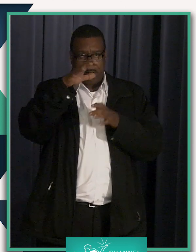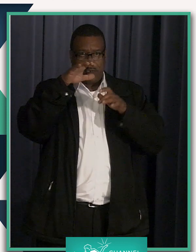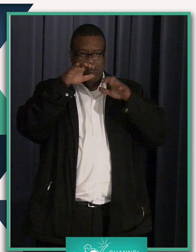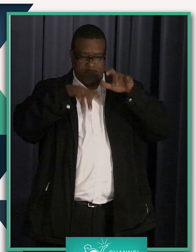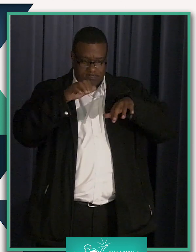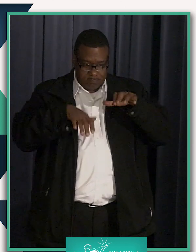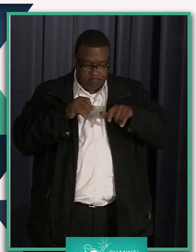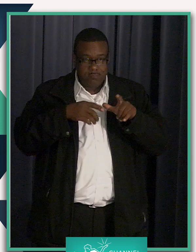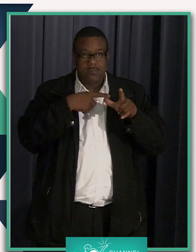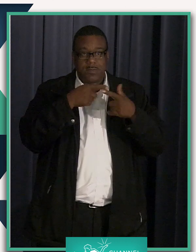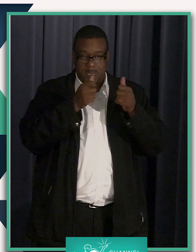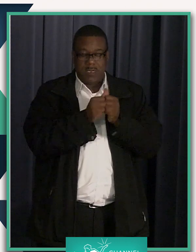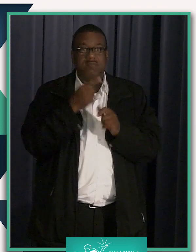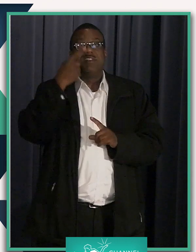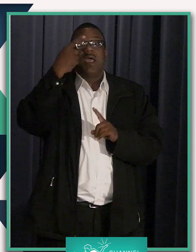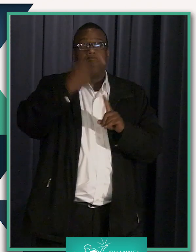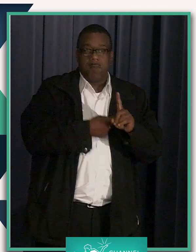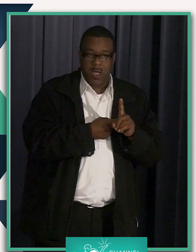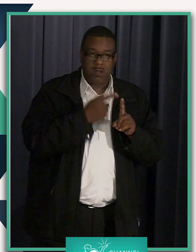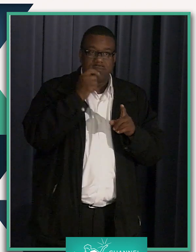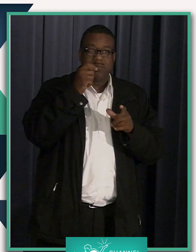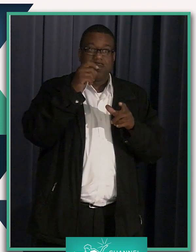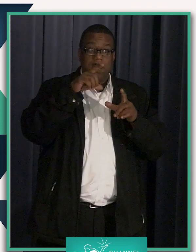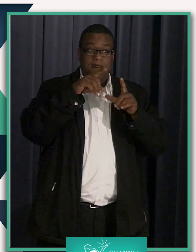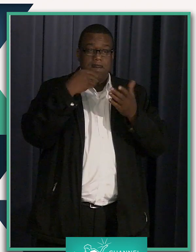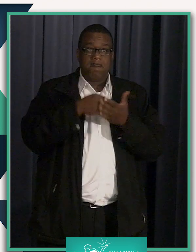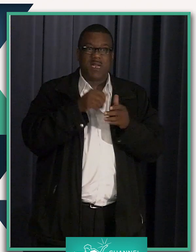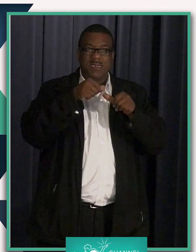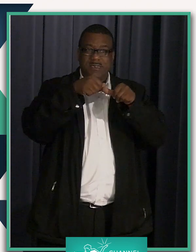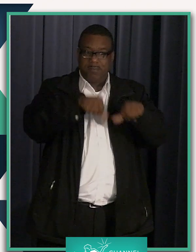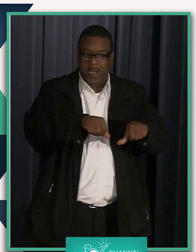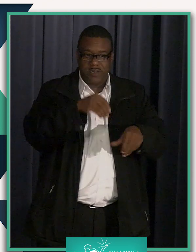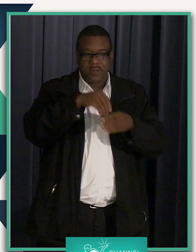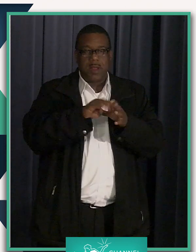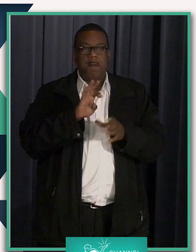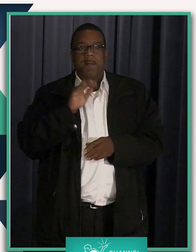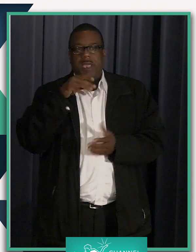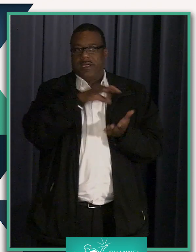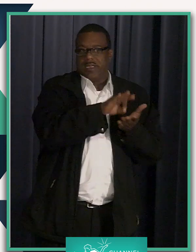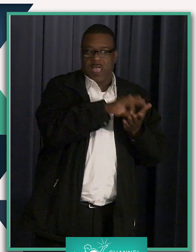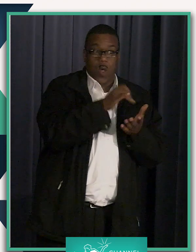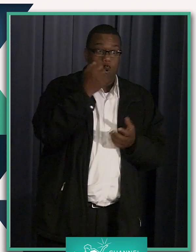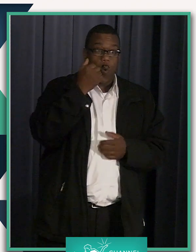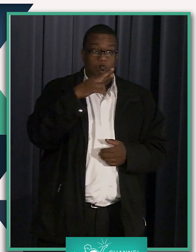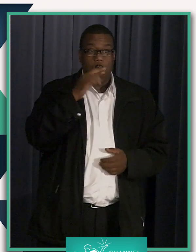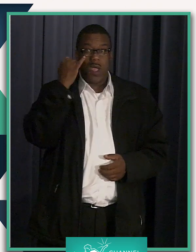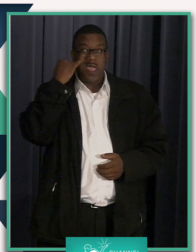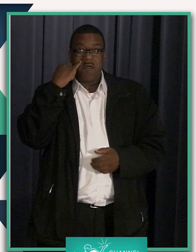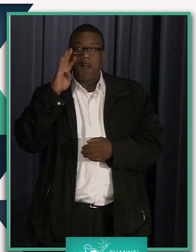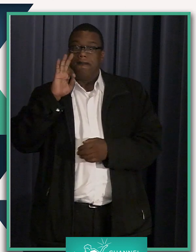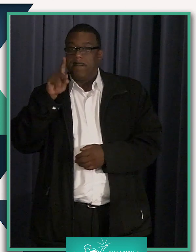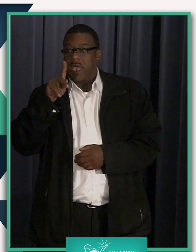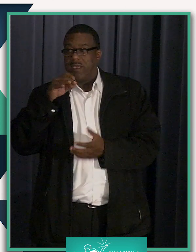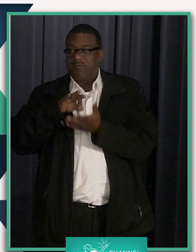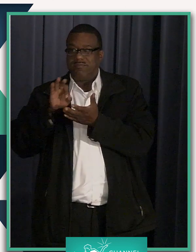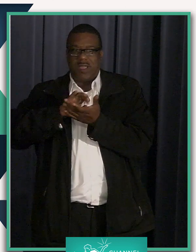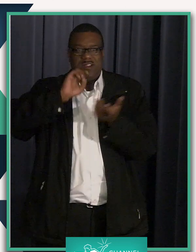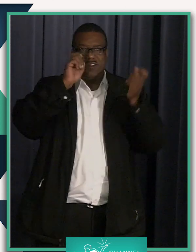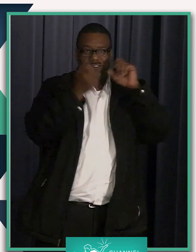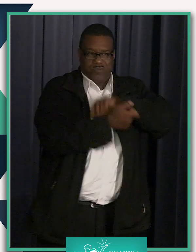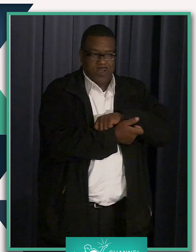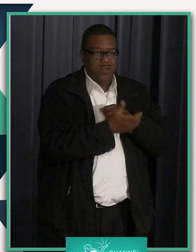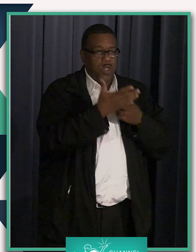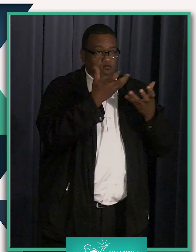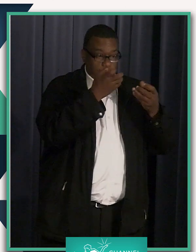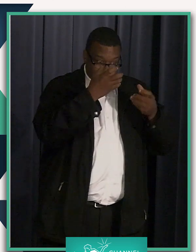months, the money will be deposited directly in your bank account. Or if you switch banks, you want to go on there and put the